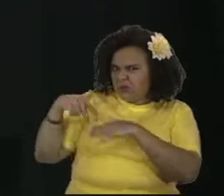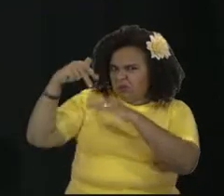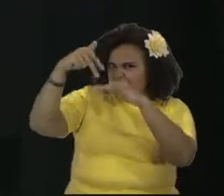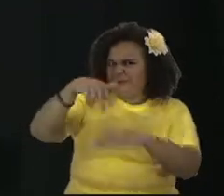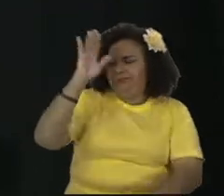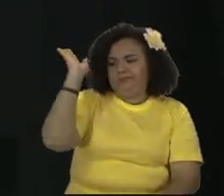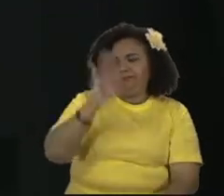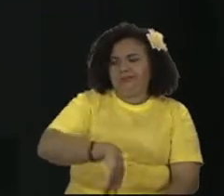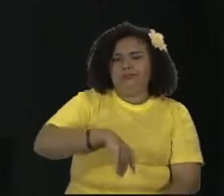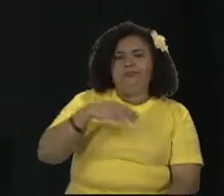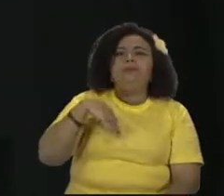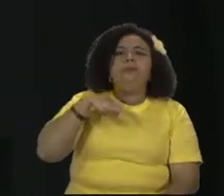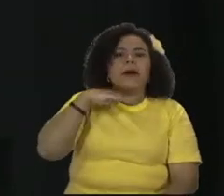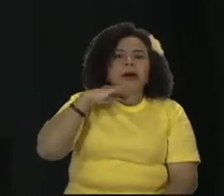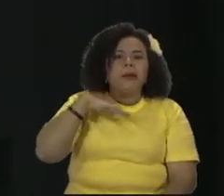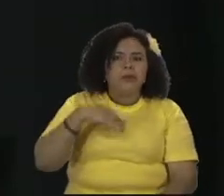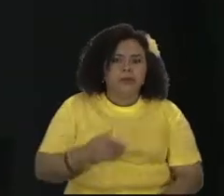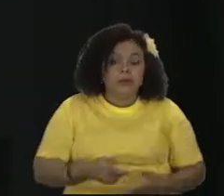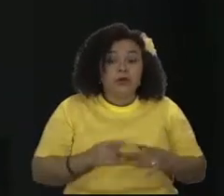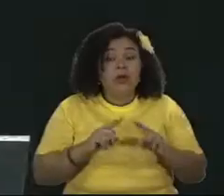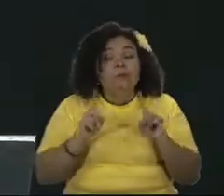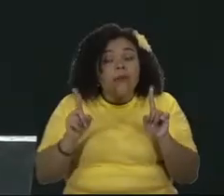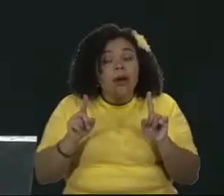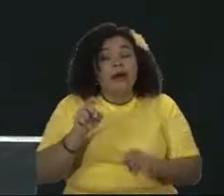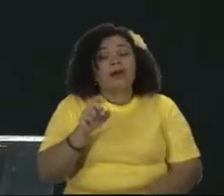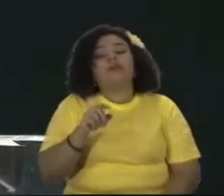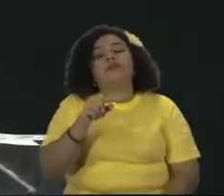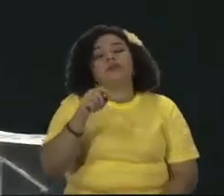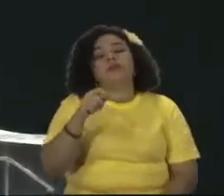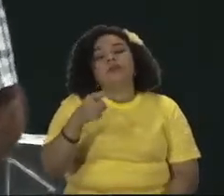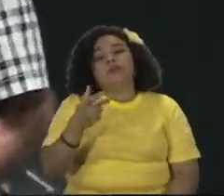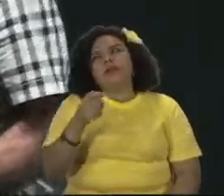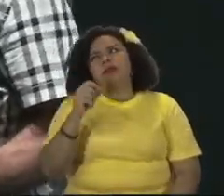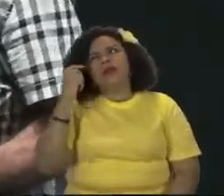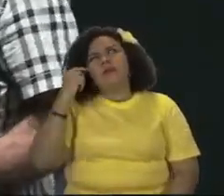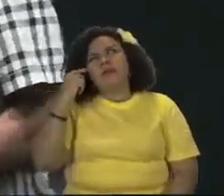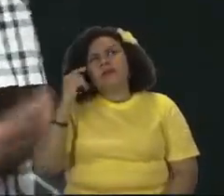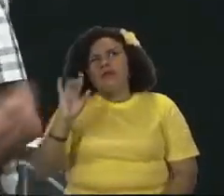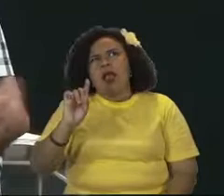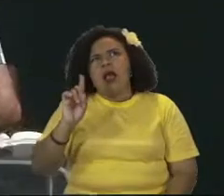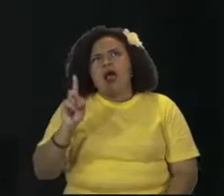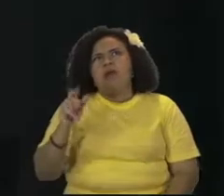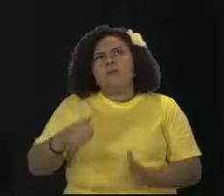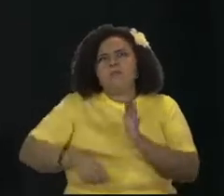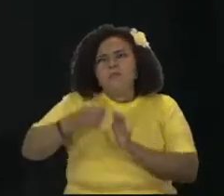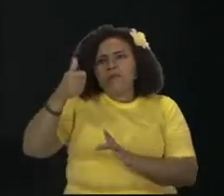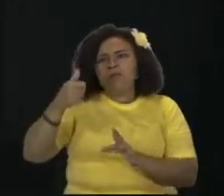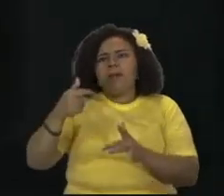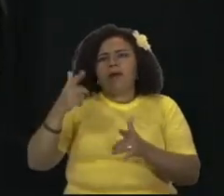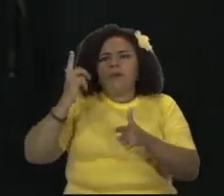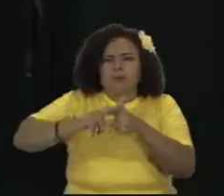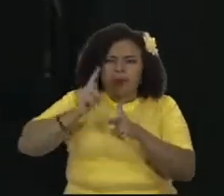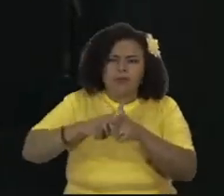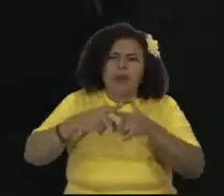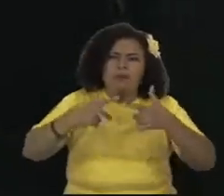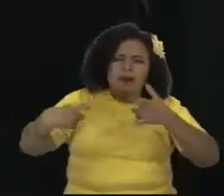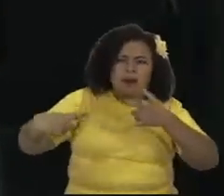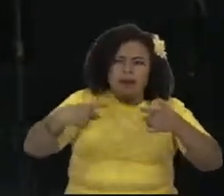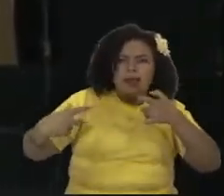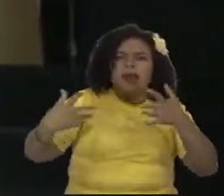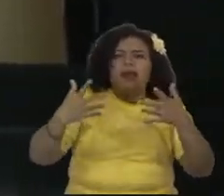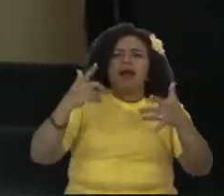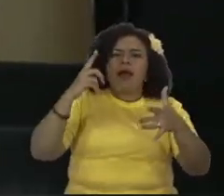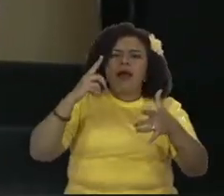church. Now, if you think that's going to come back after the wars or